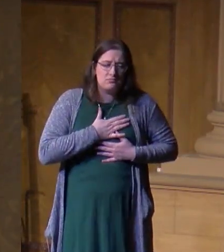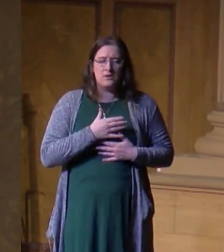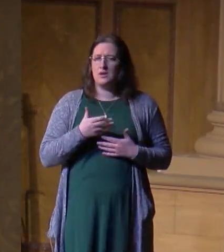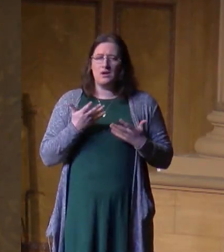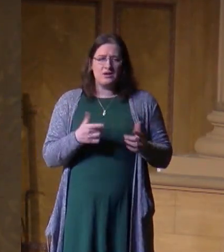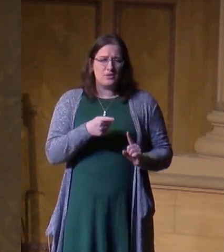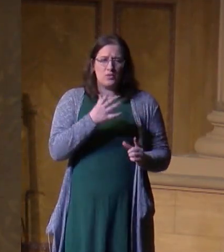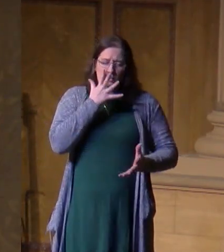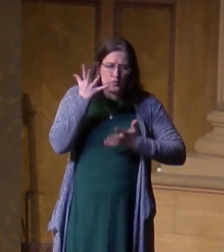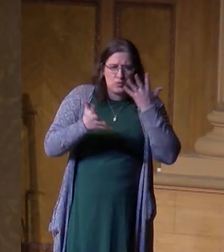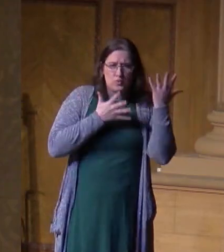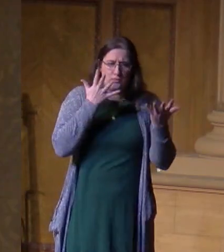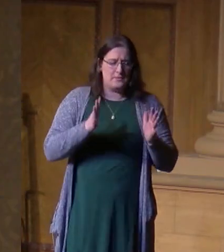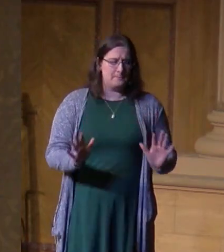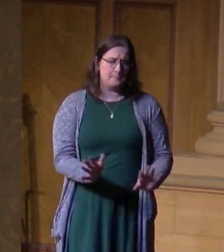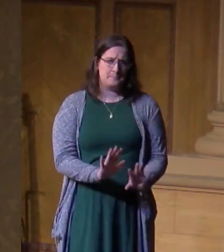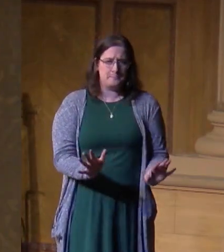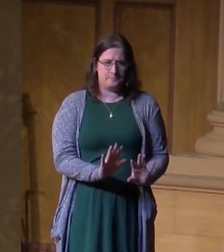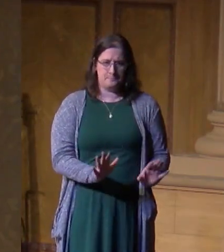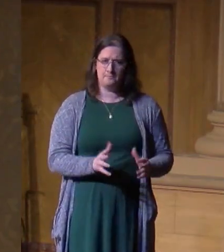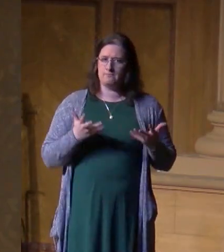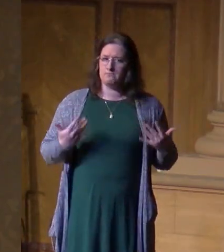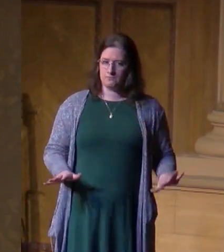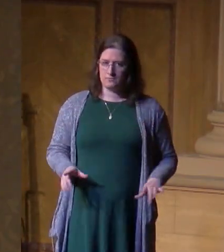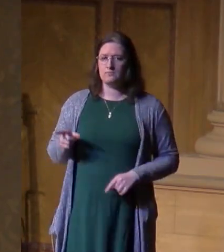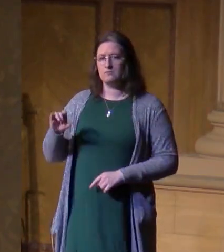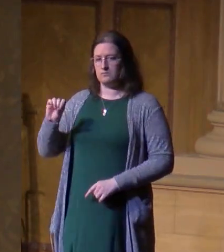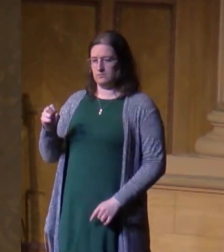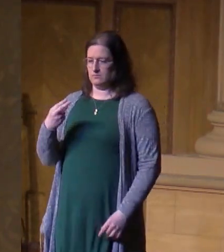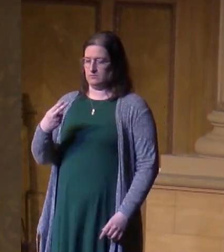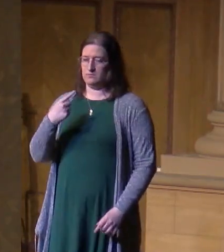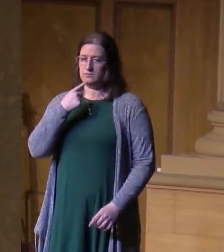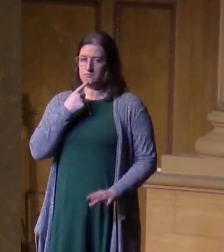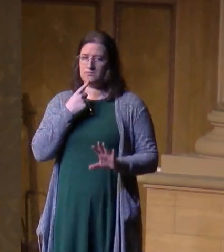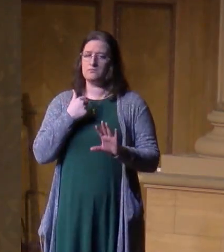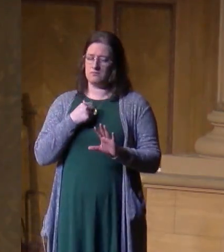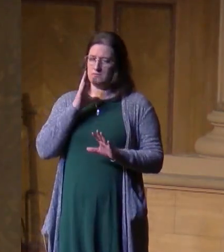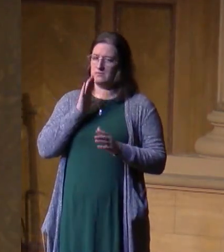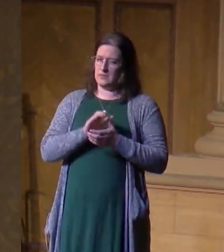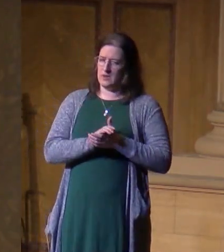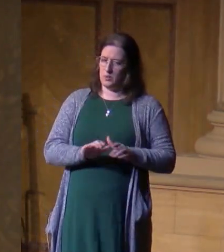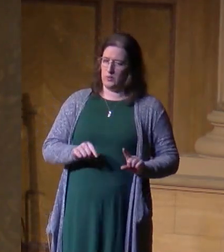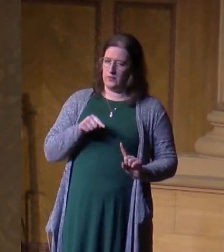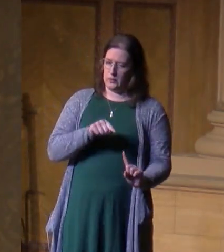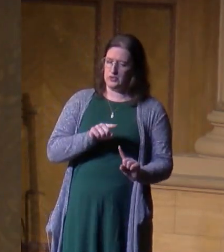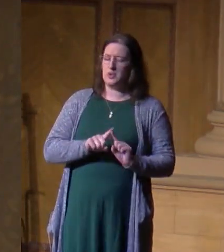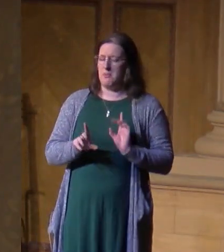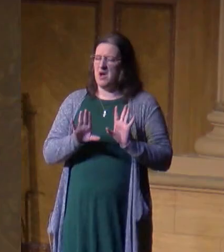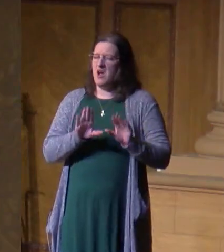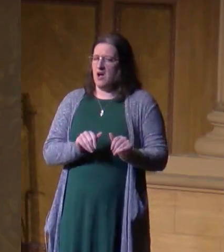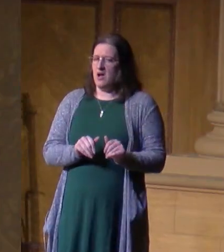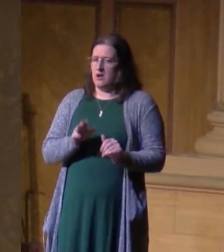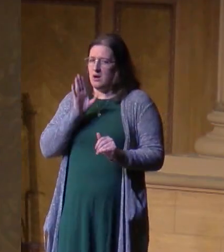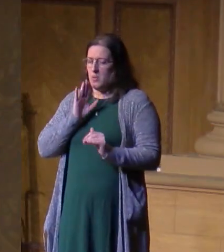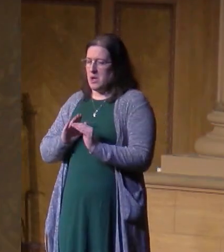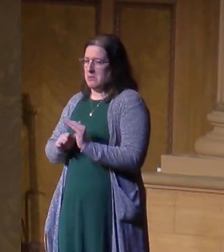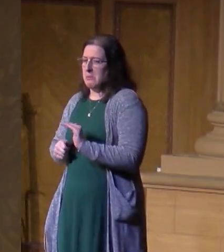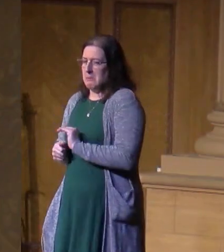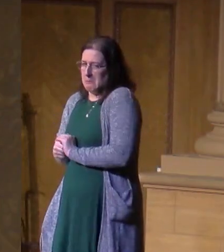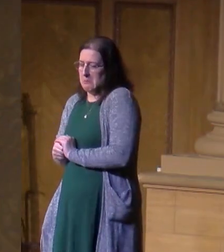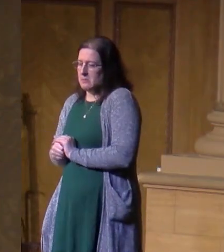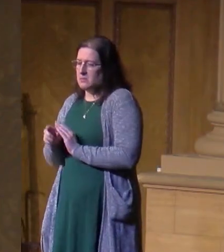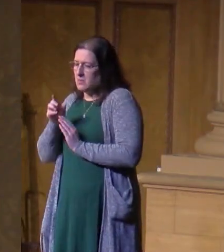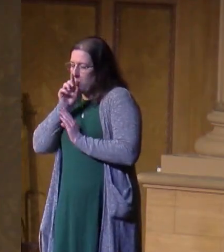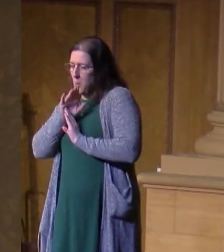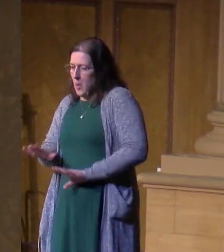face the humiliation that likely would have come her way. Instead, he said, I'm going to divorce you, but I'm going to do it quietly. But